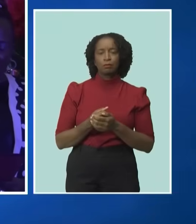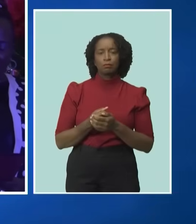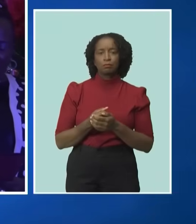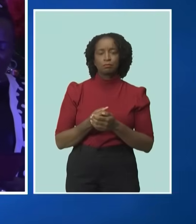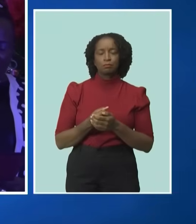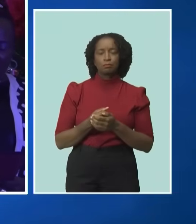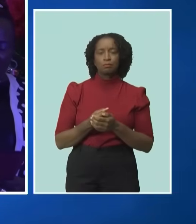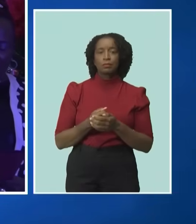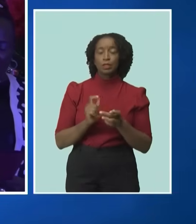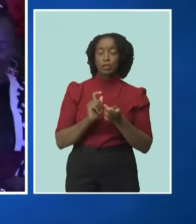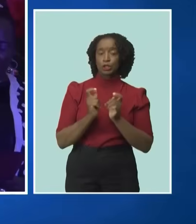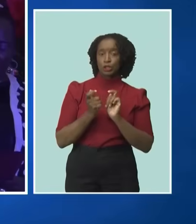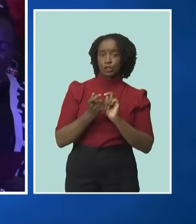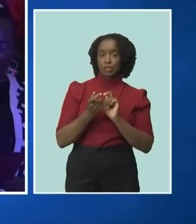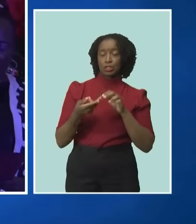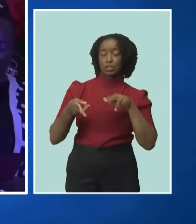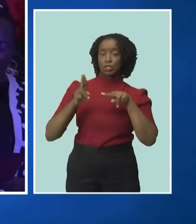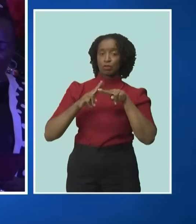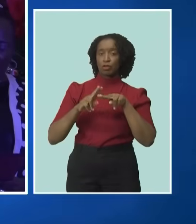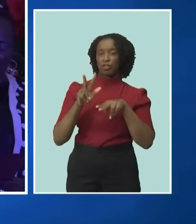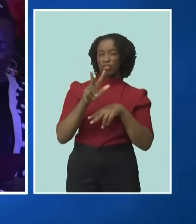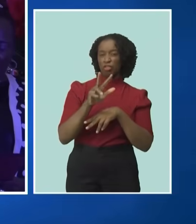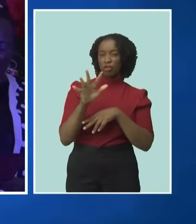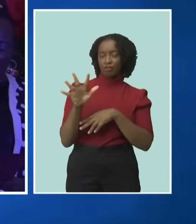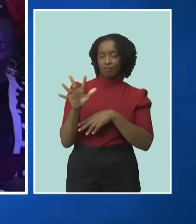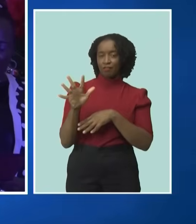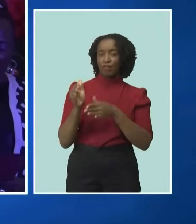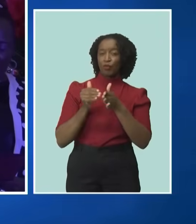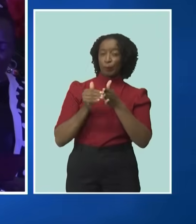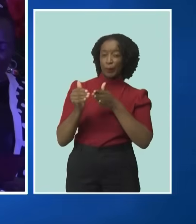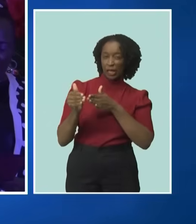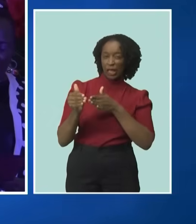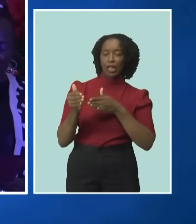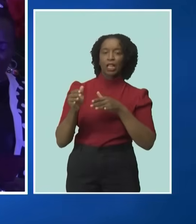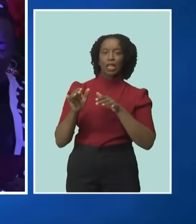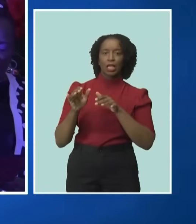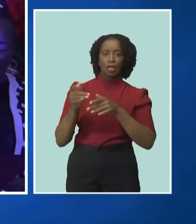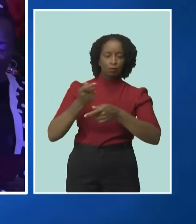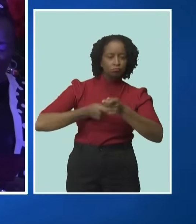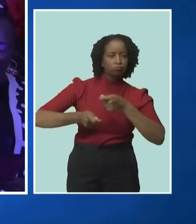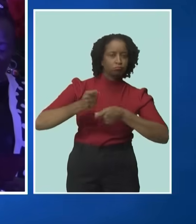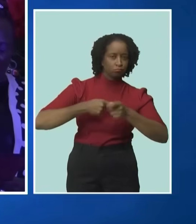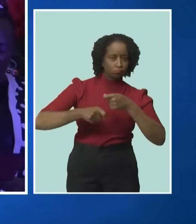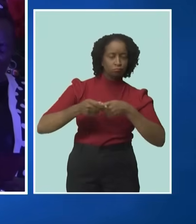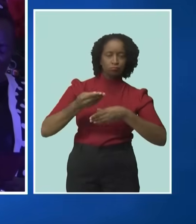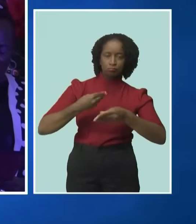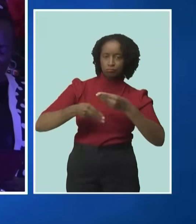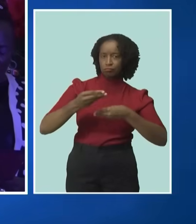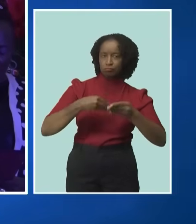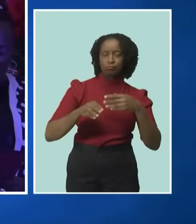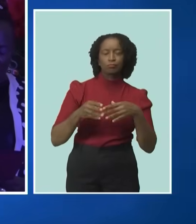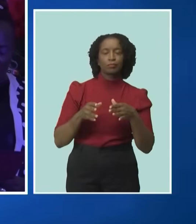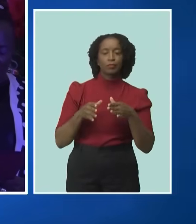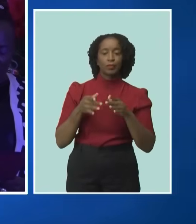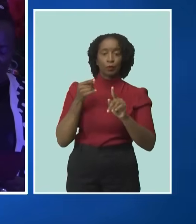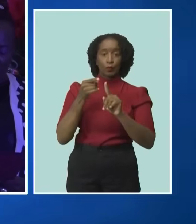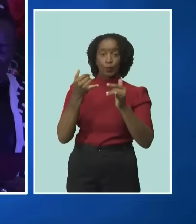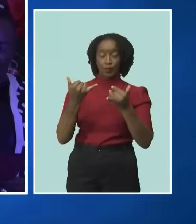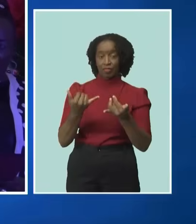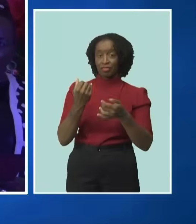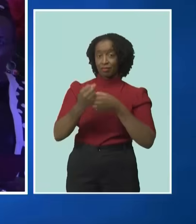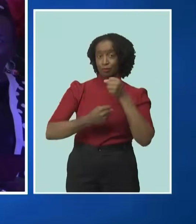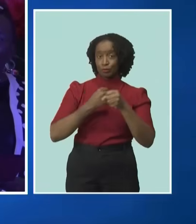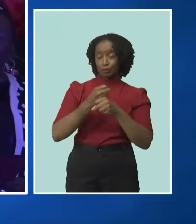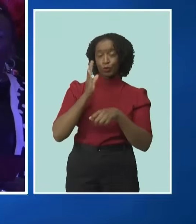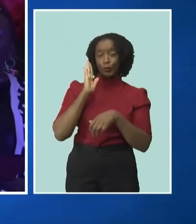doing 35 million transactions. And already we are on track to do 38 million transactions.